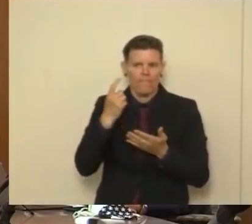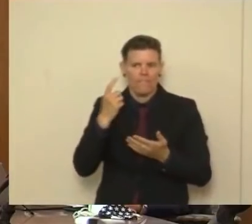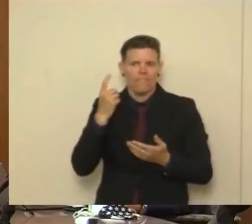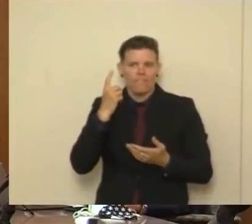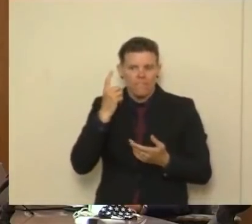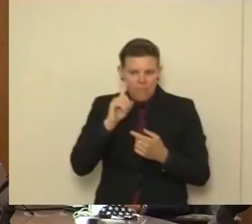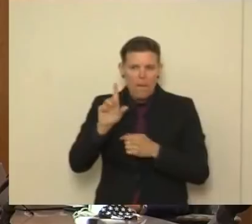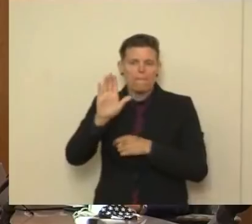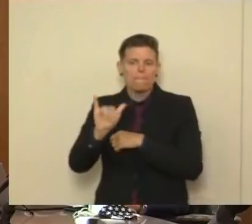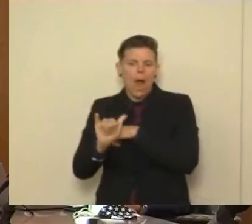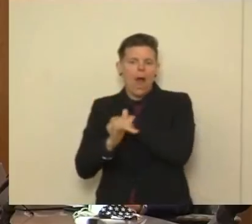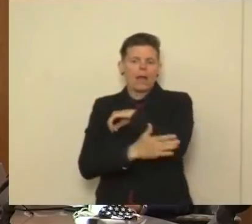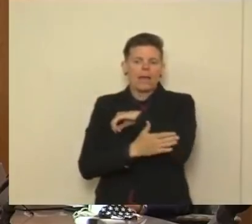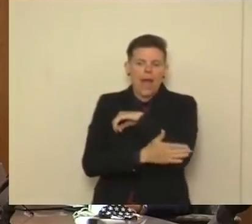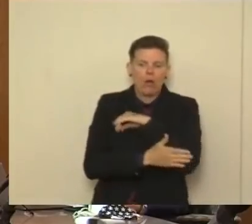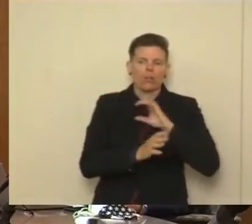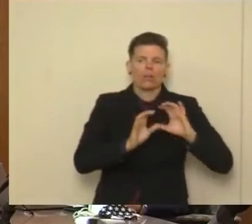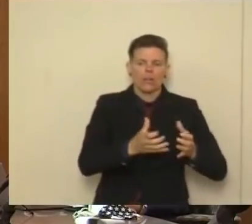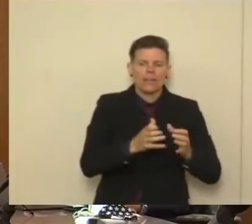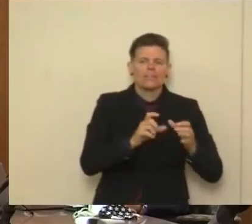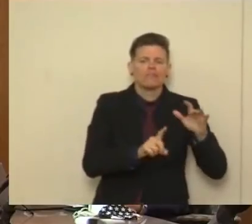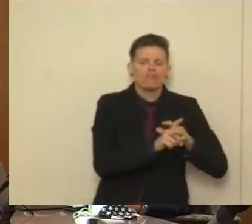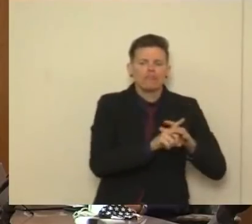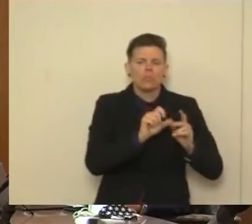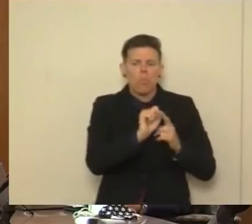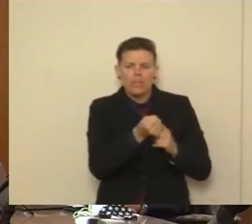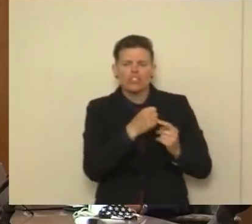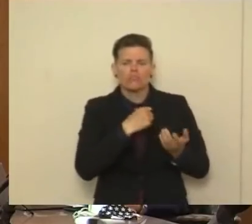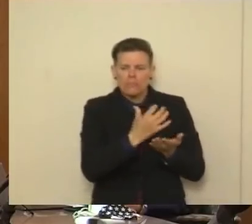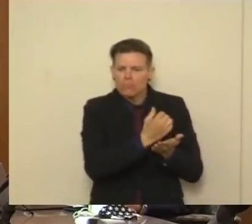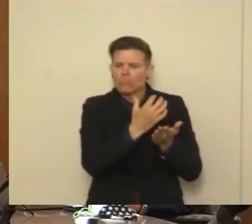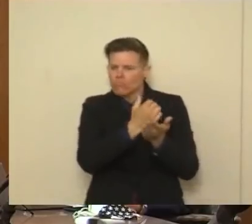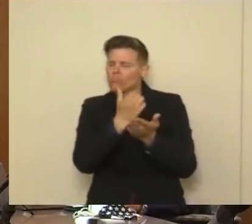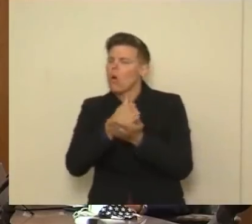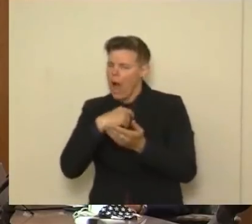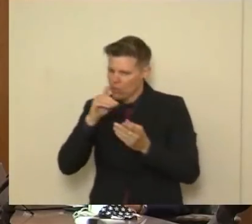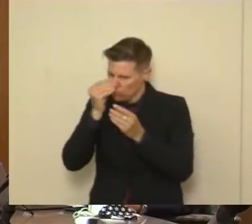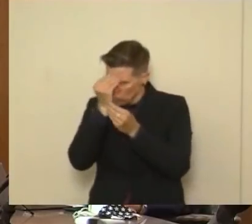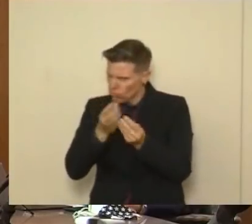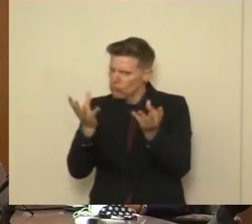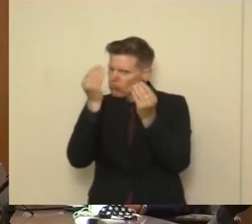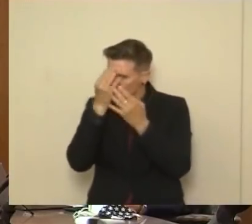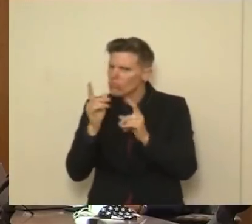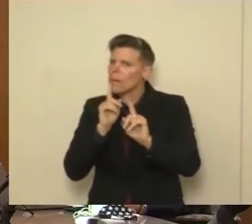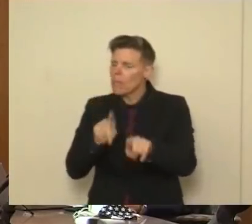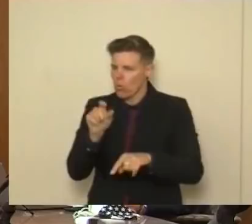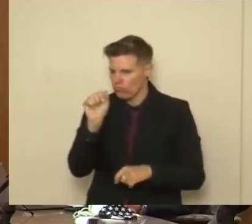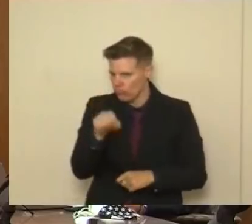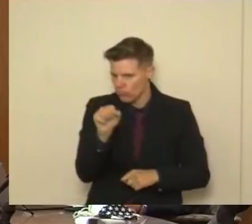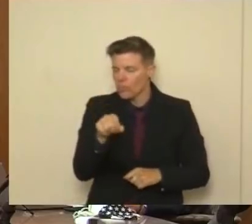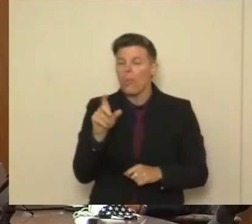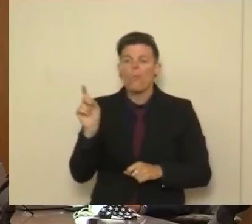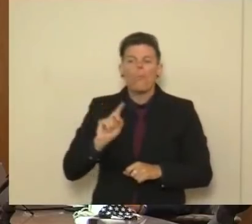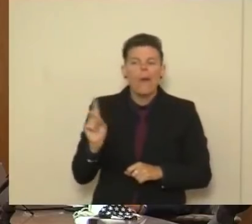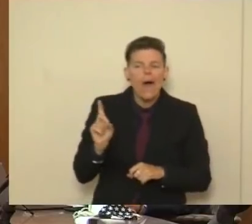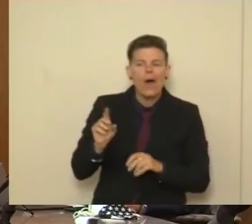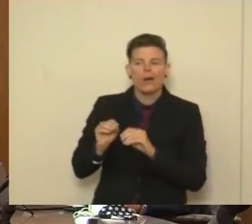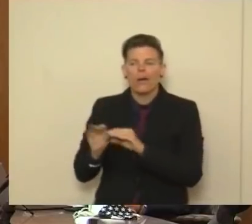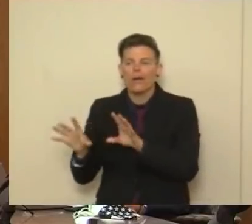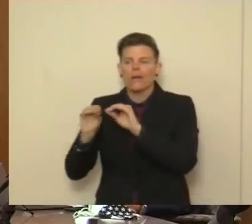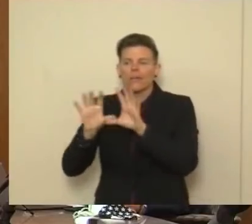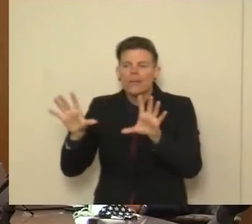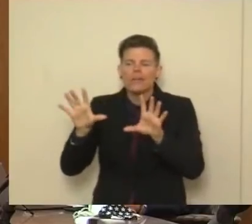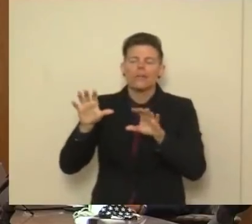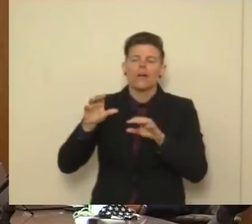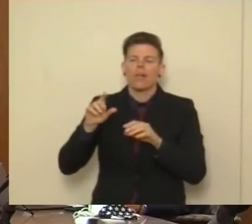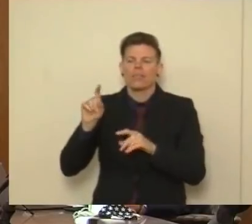all of the cases. We talk about where we have outbreaks and where our rapid responses are.